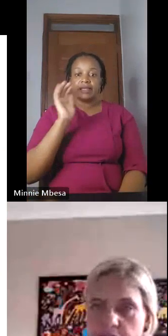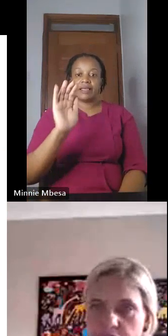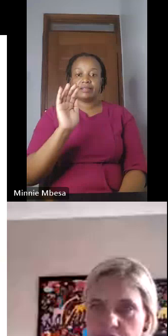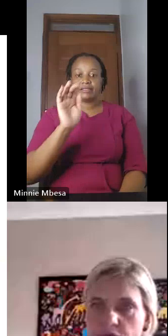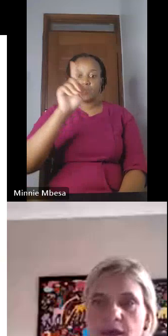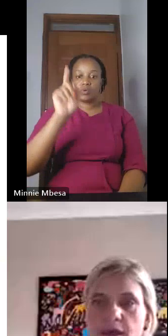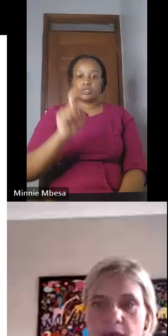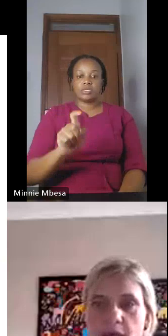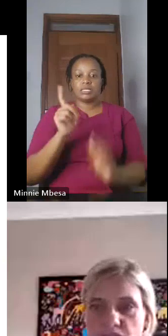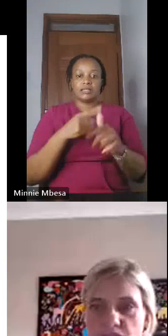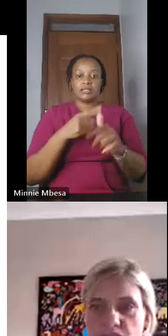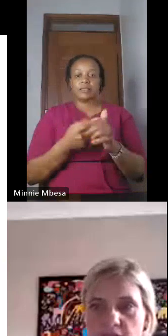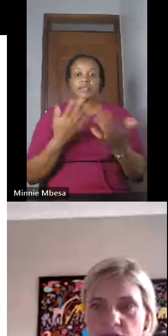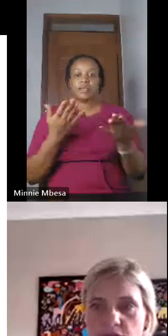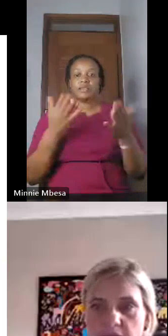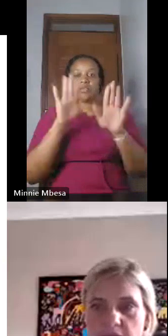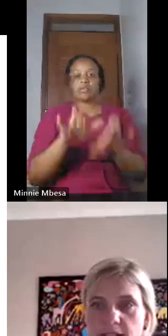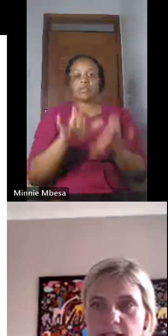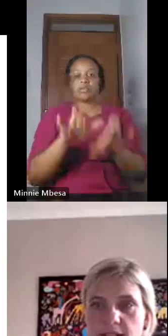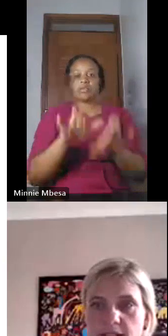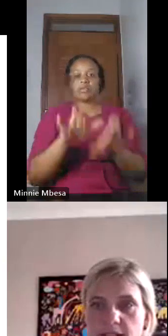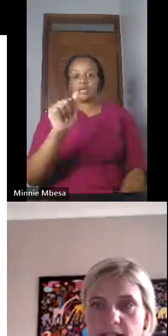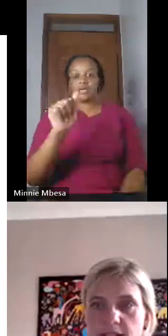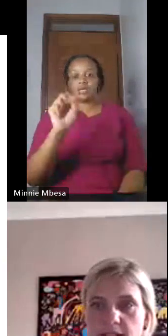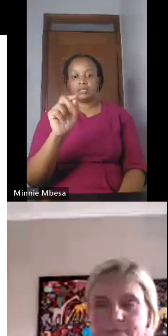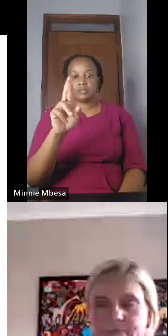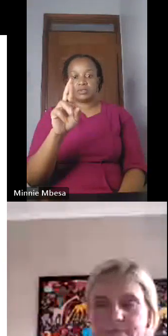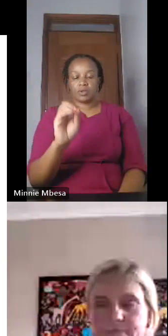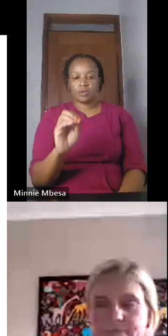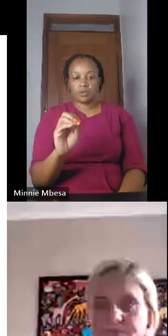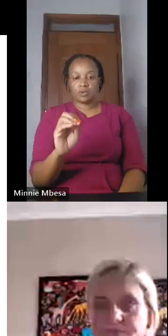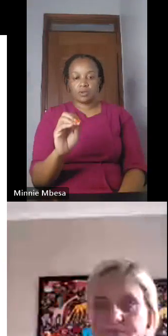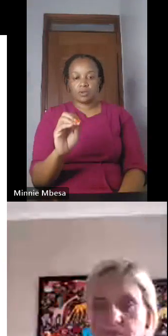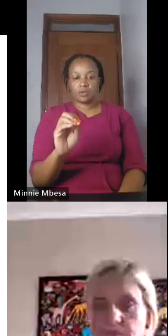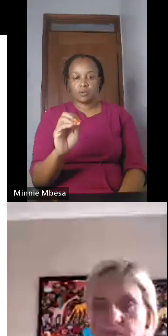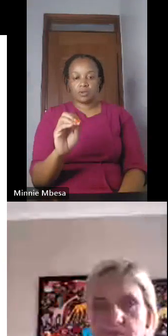to Castro. Benji, can you go ahead and ask your question?